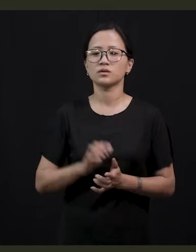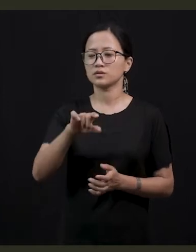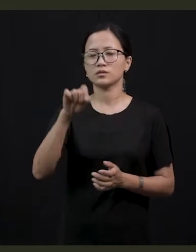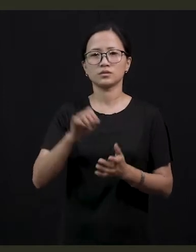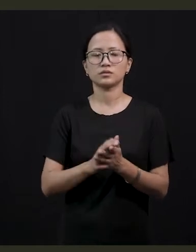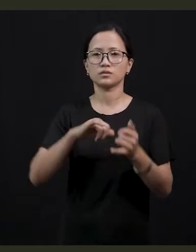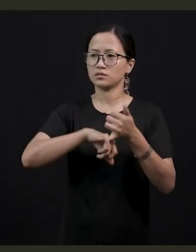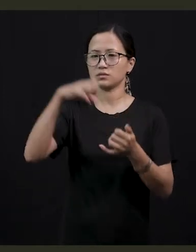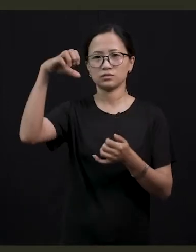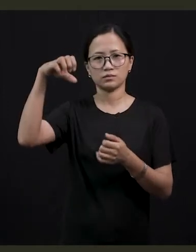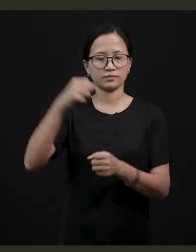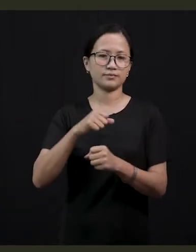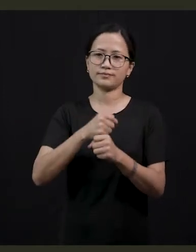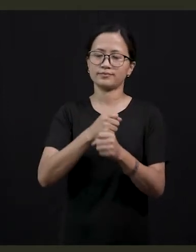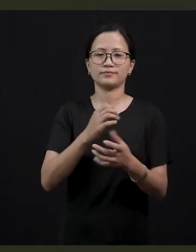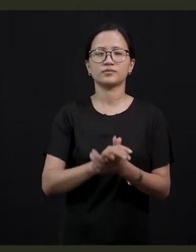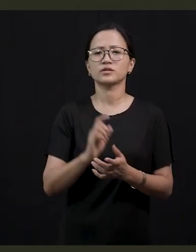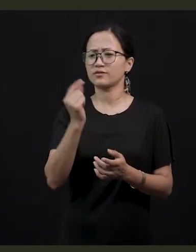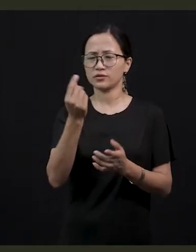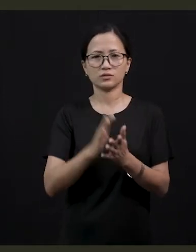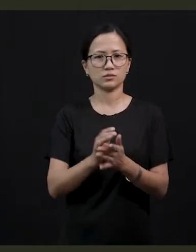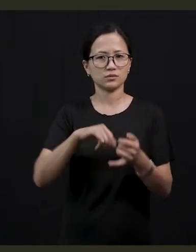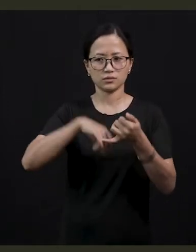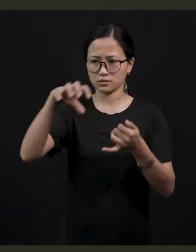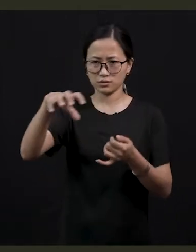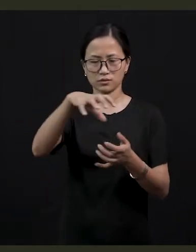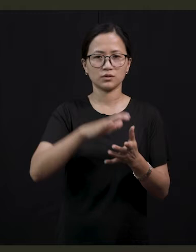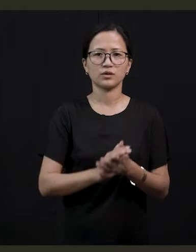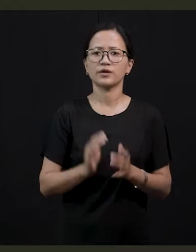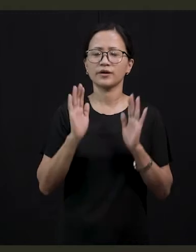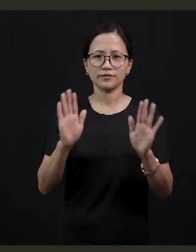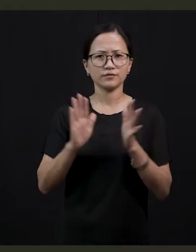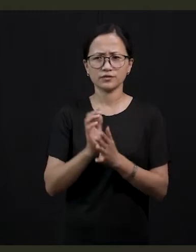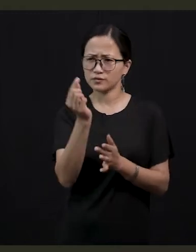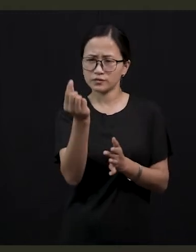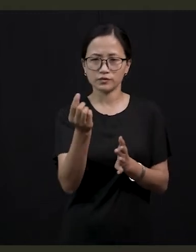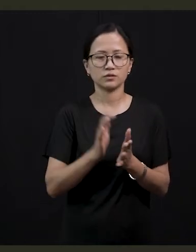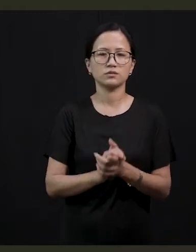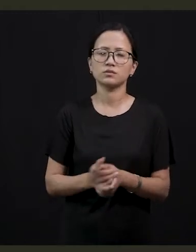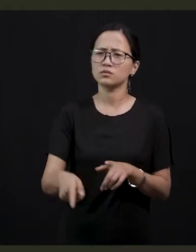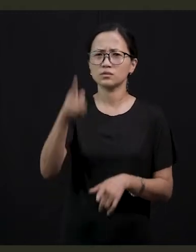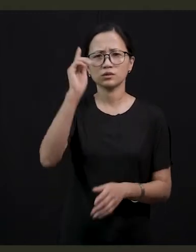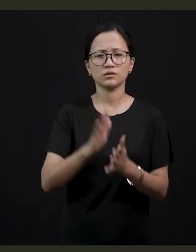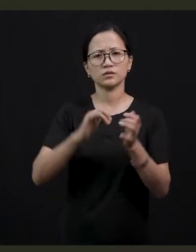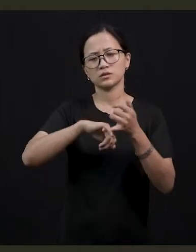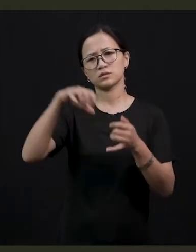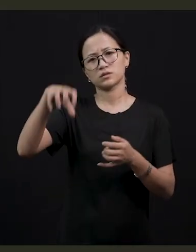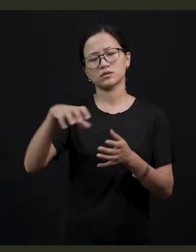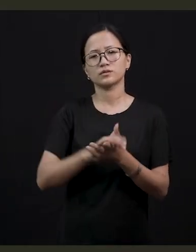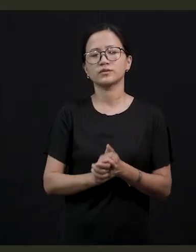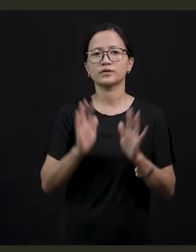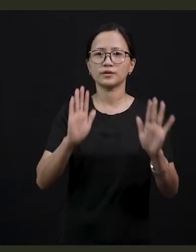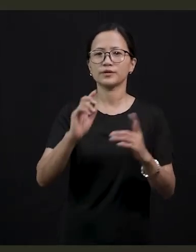stick to the state government. So, there are few states which have two, but very few. Most of the states would only